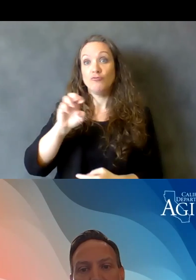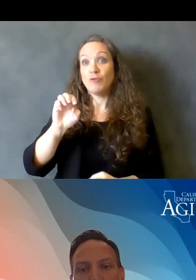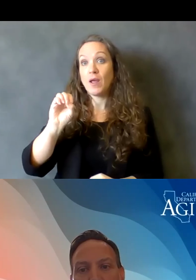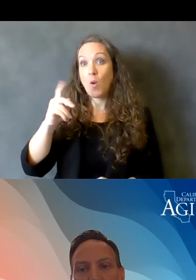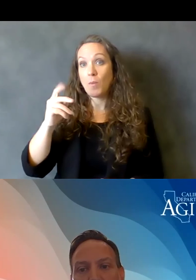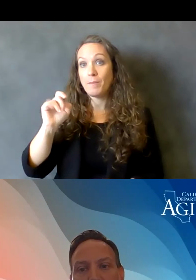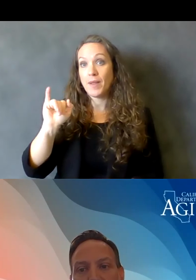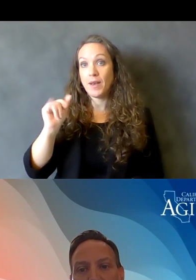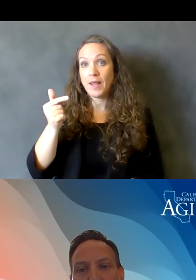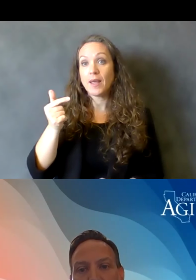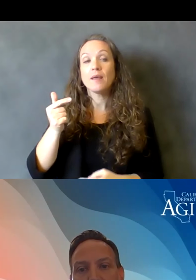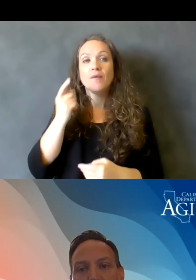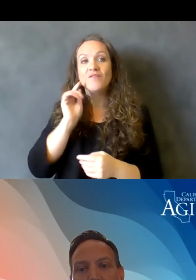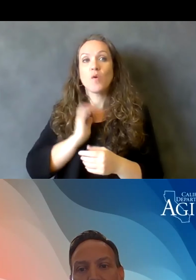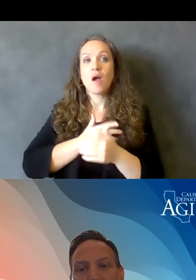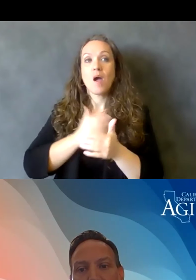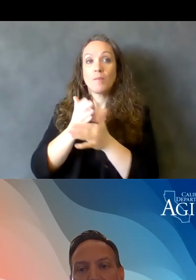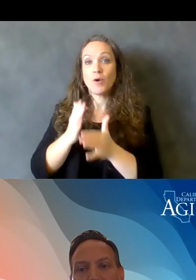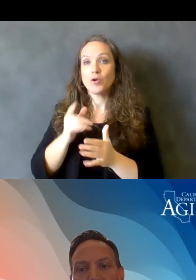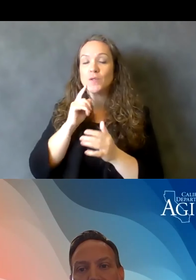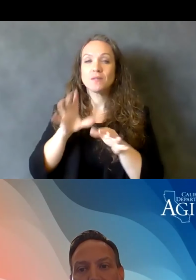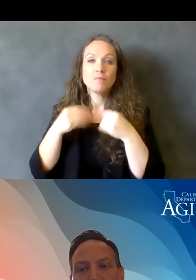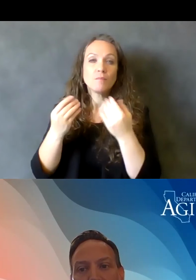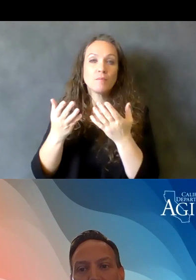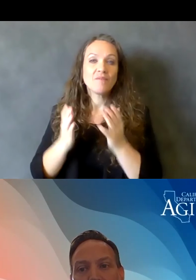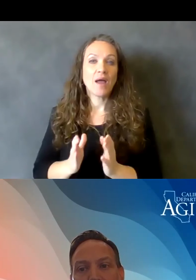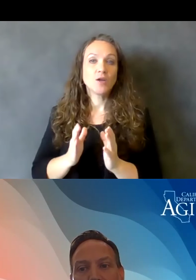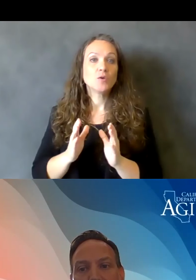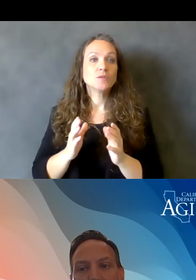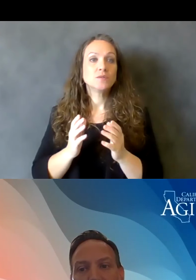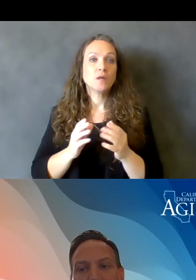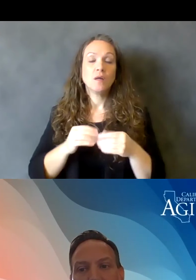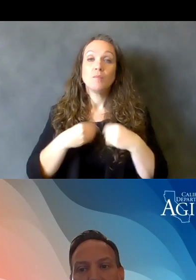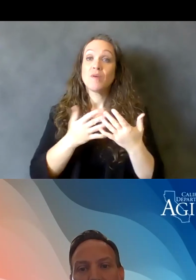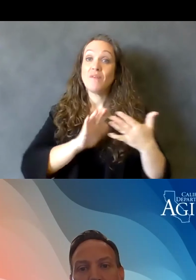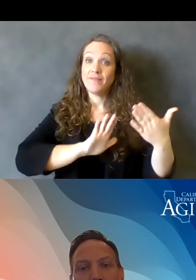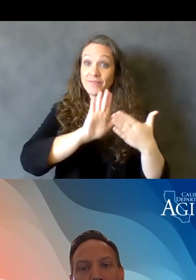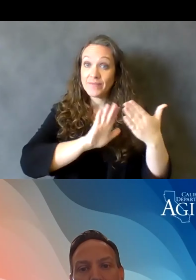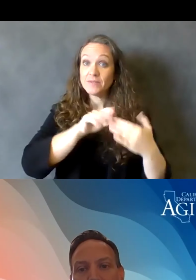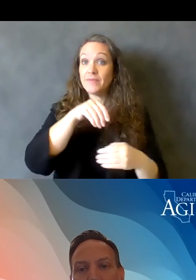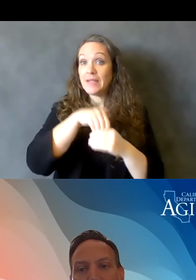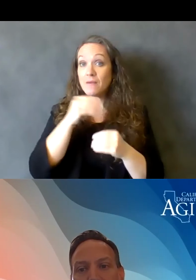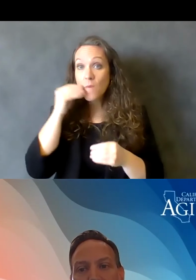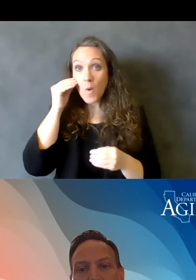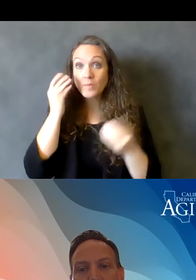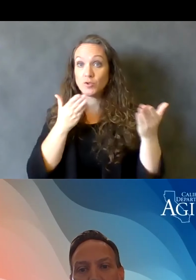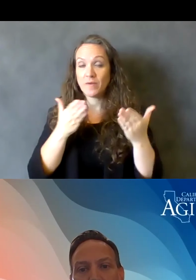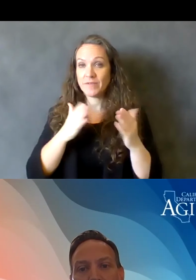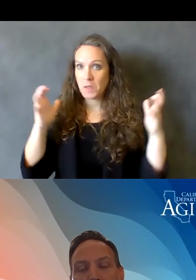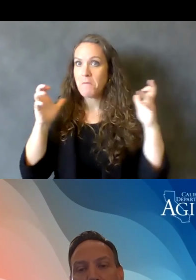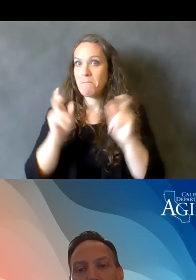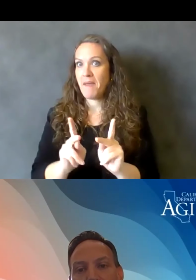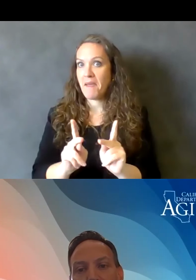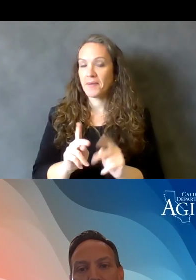guidance for our partners and providers to provide in-person, in-community, and in-home services. In the fall, we started this